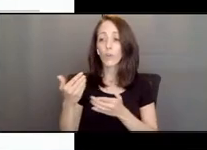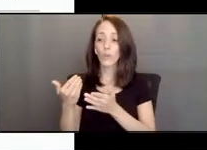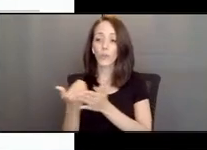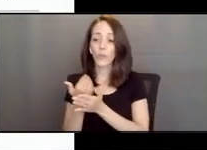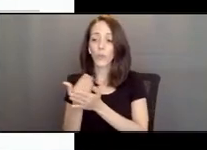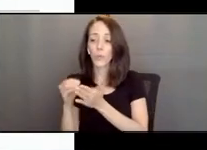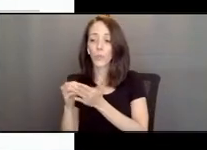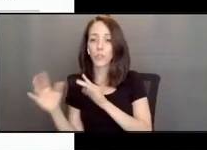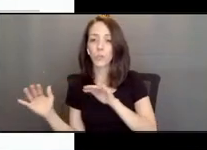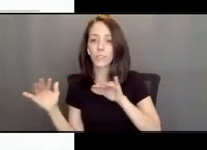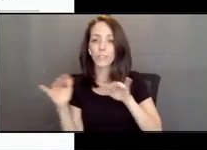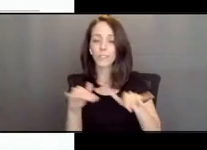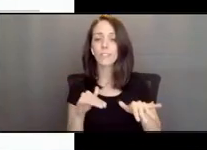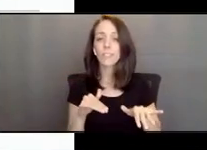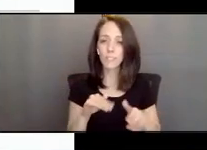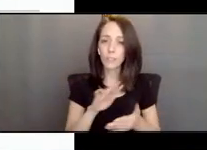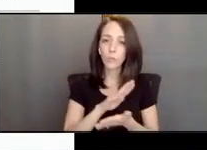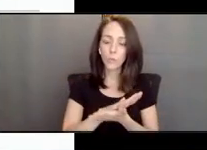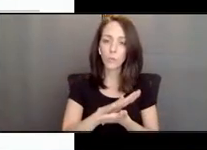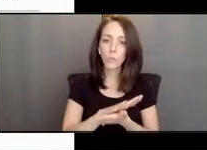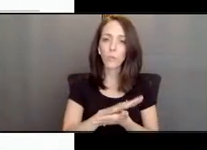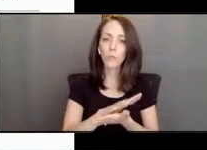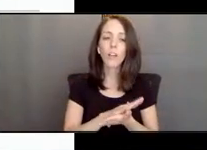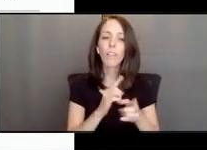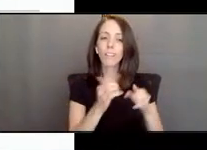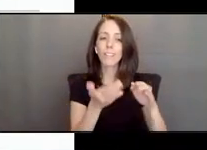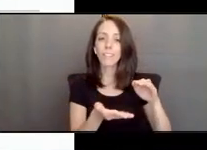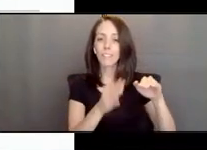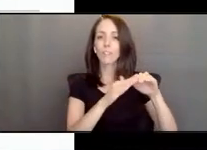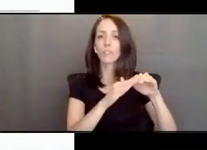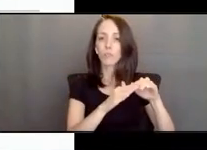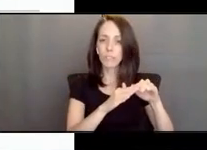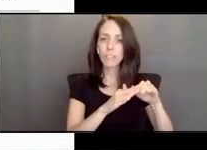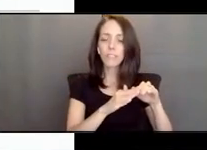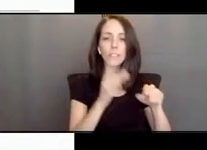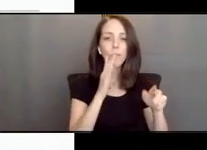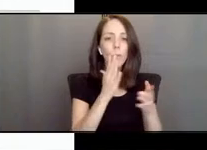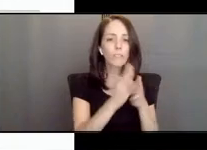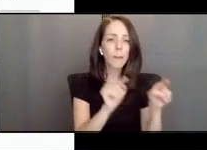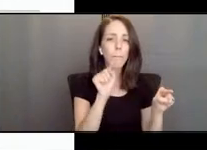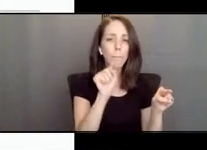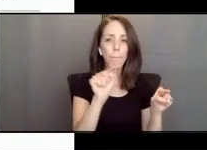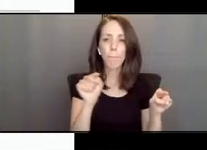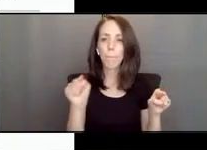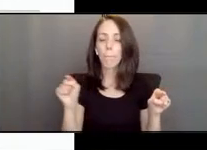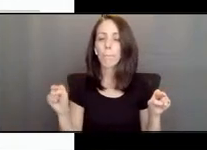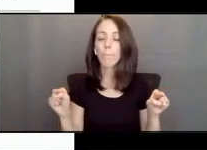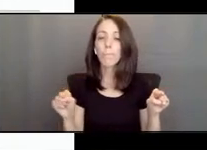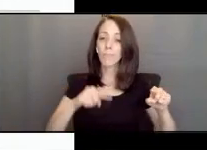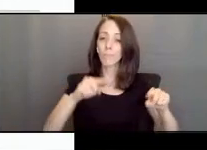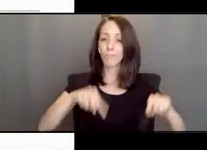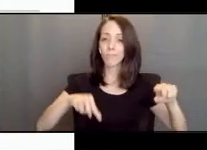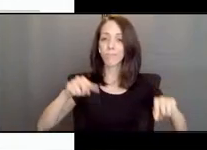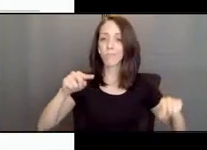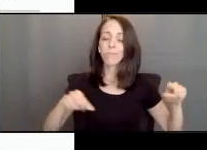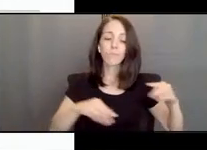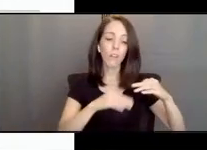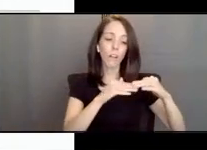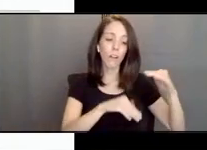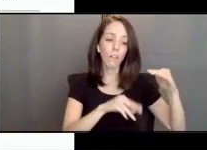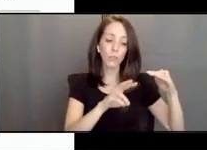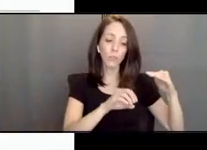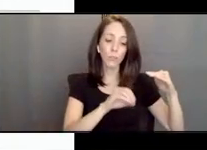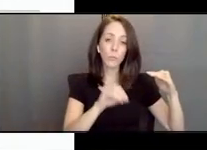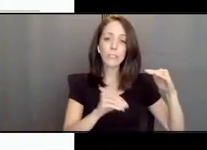and those increases for a select number of them. They vary from under 2% to 2% at the